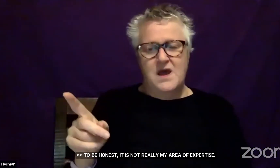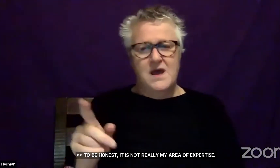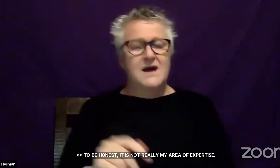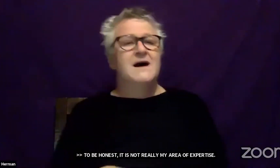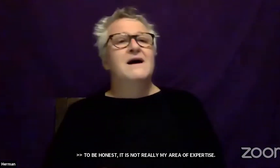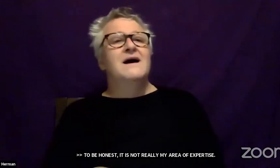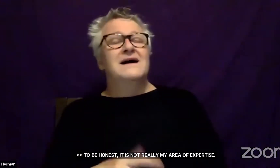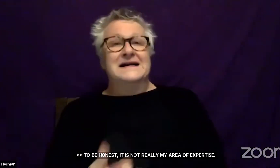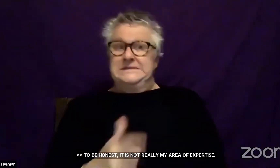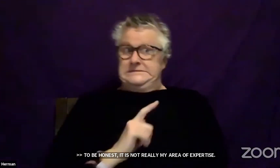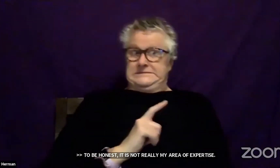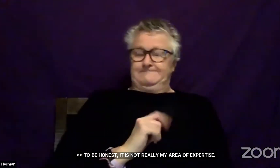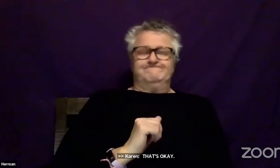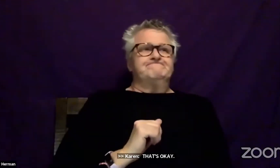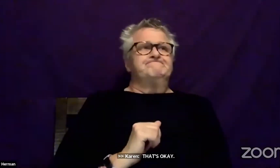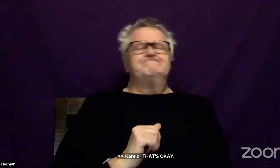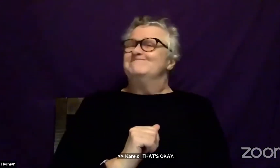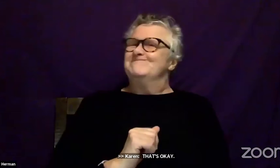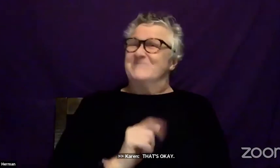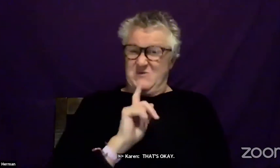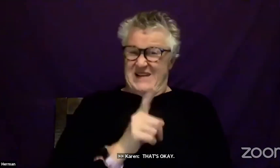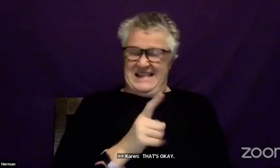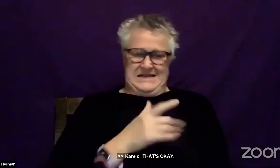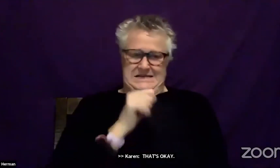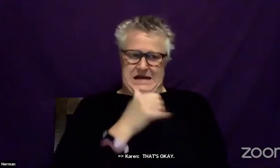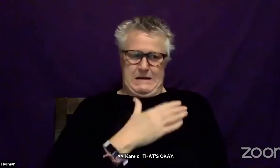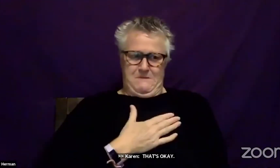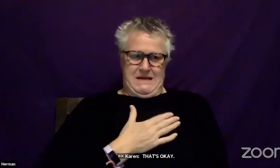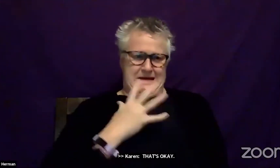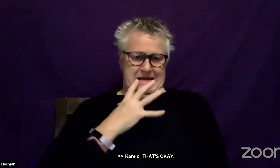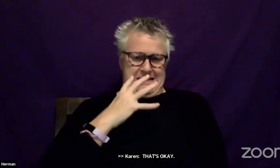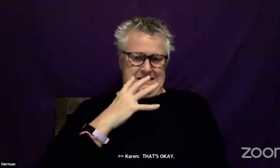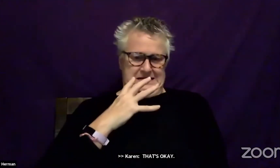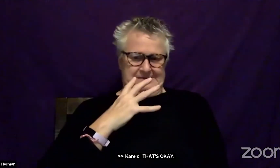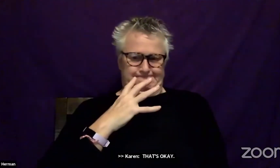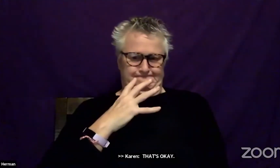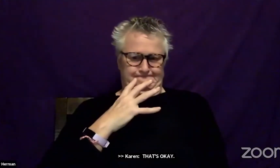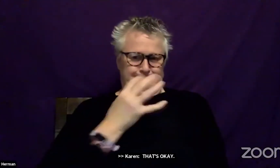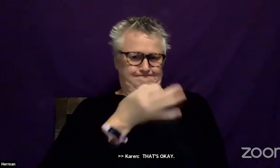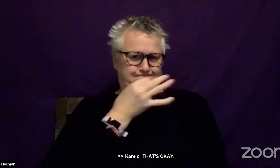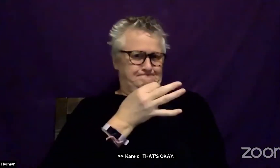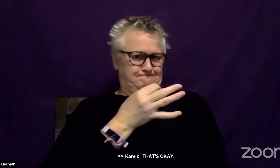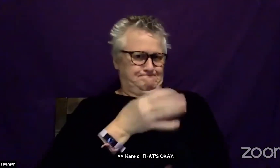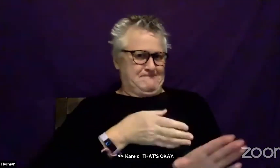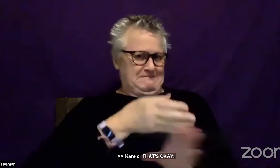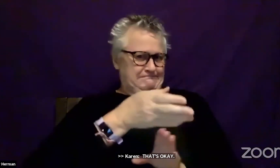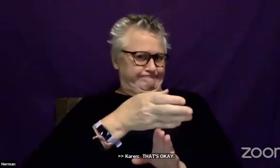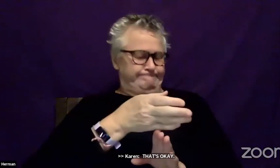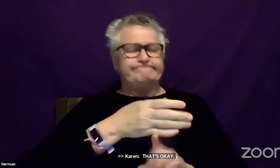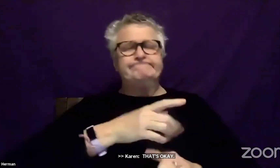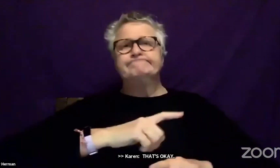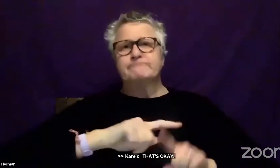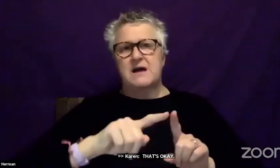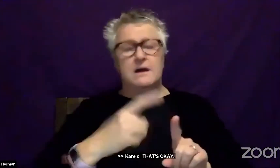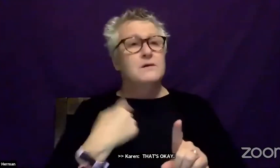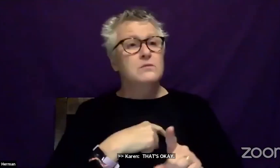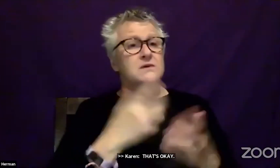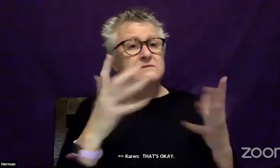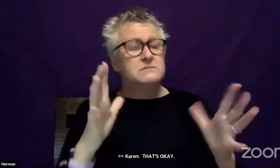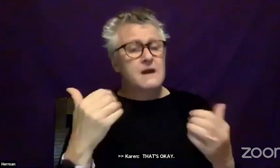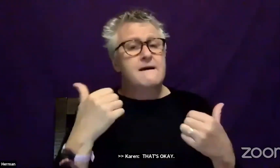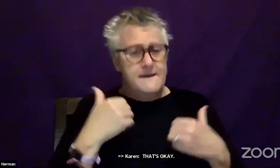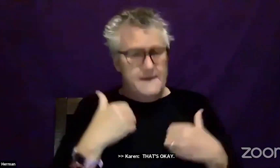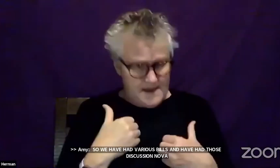And so we have had various bills that and have had those discussions in the